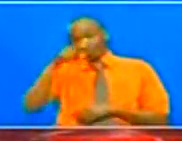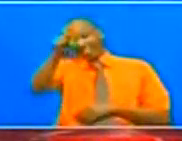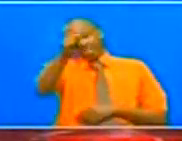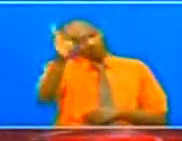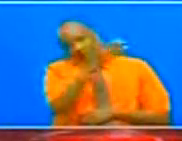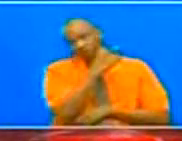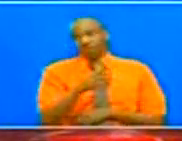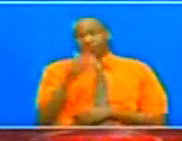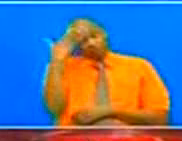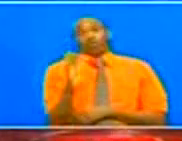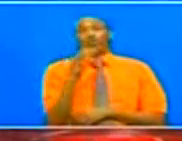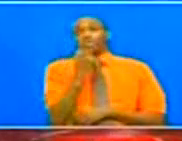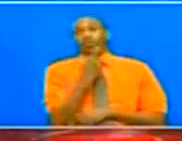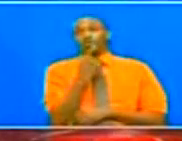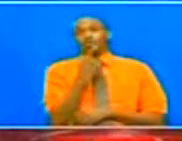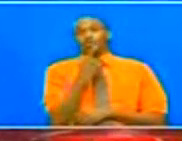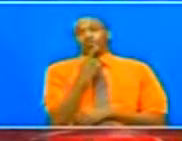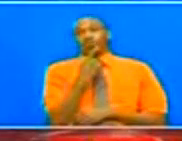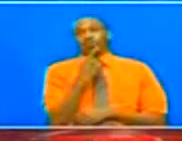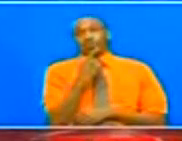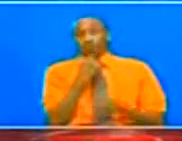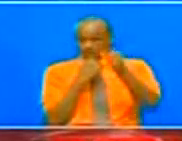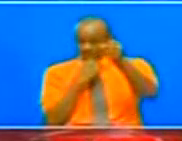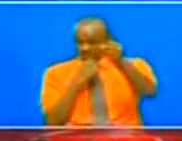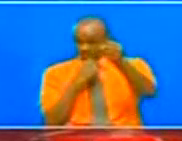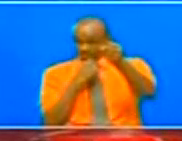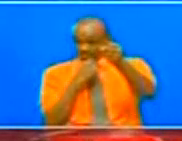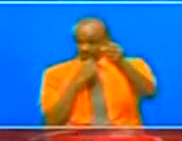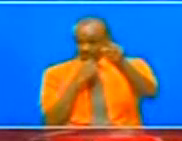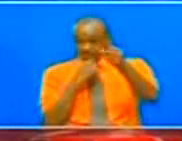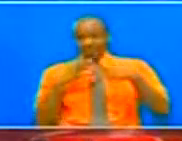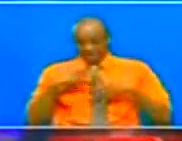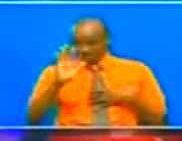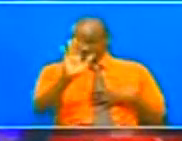rivals, in other words. Correct. Yes. Who's to say? Listen. Hold on. After the break.